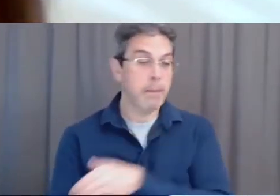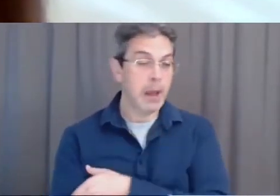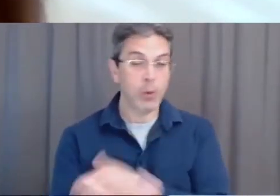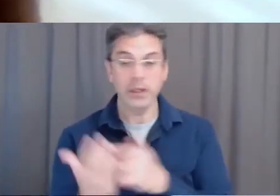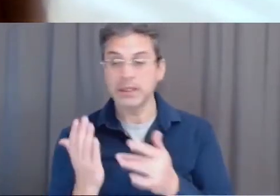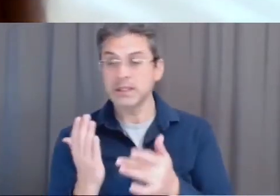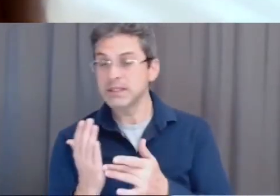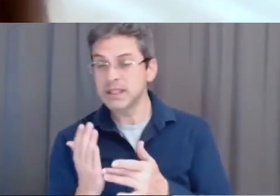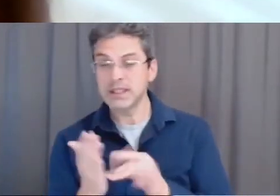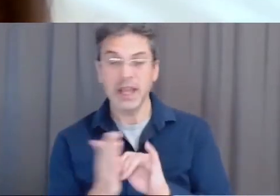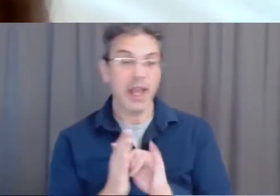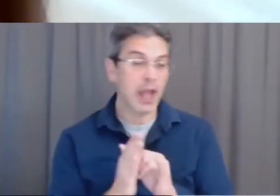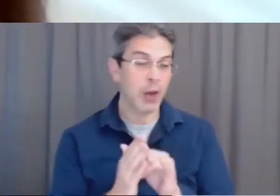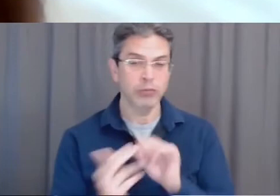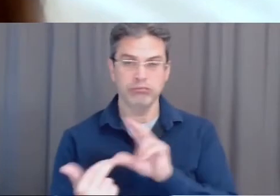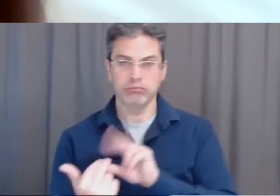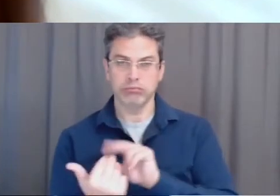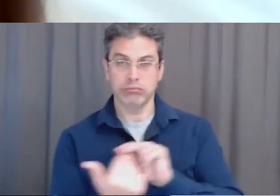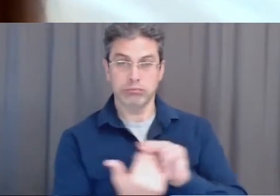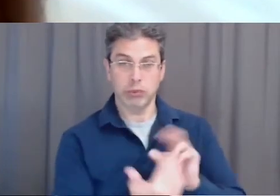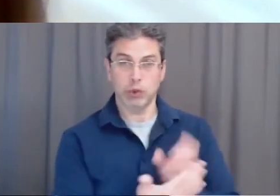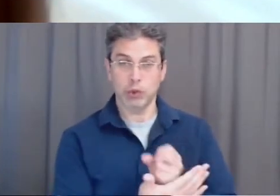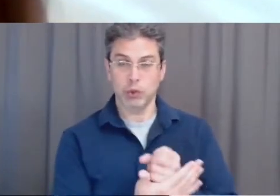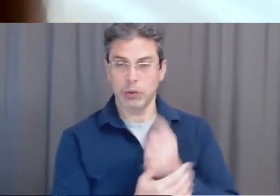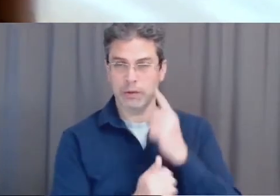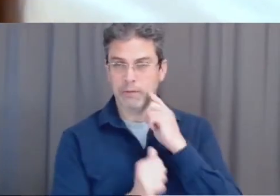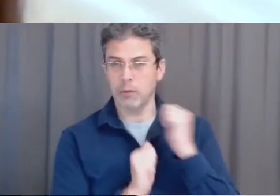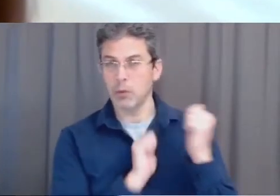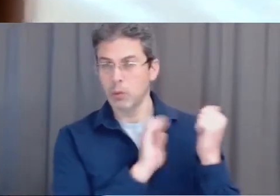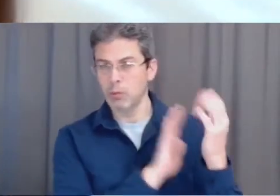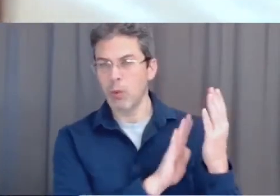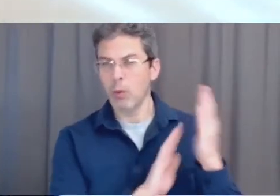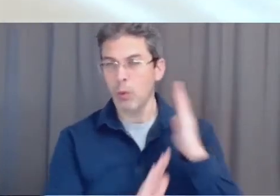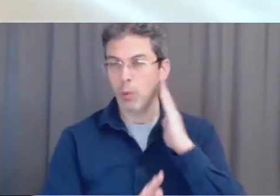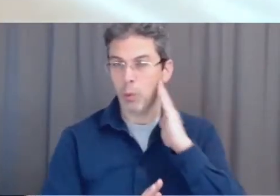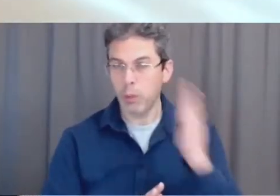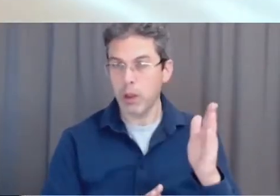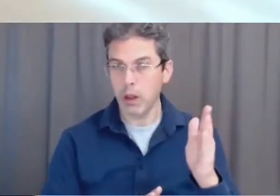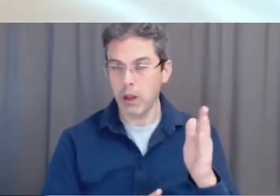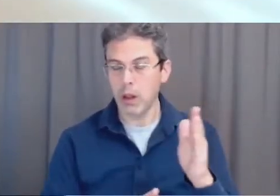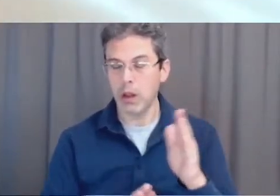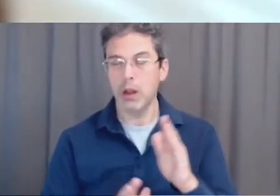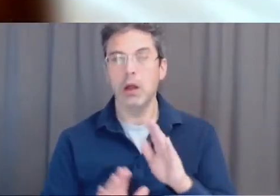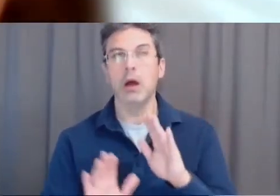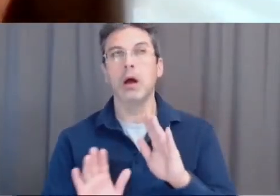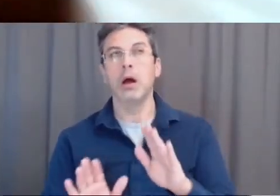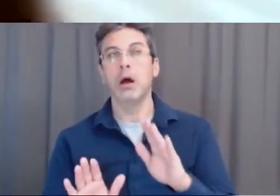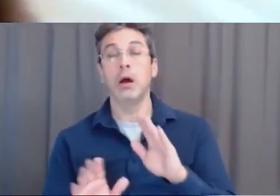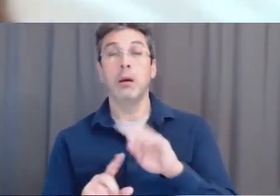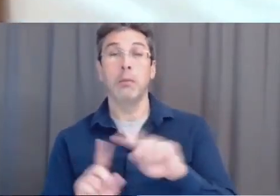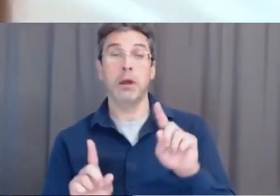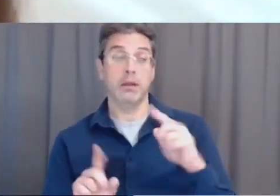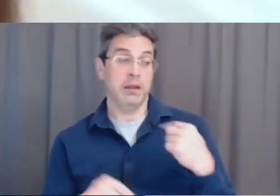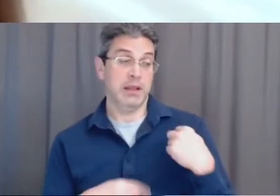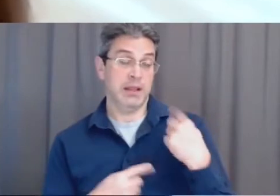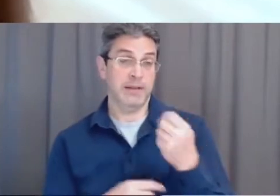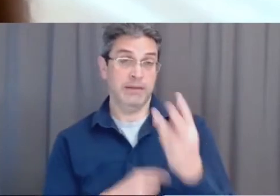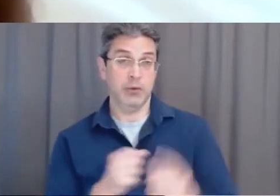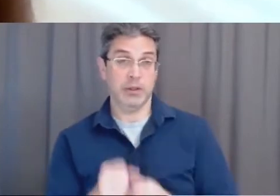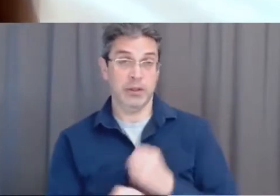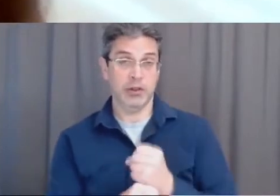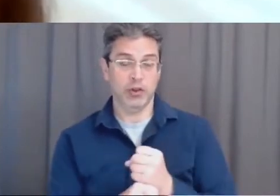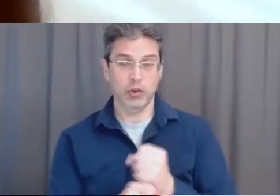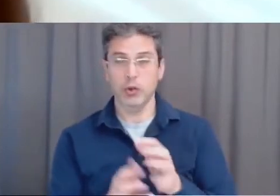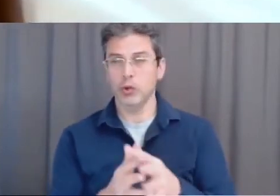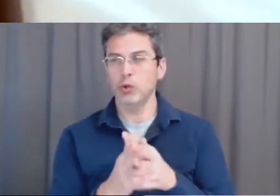we approach these issues. That said, over the last several years, I think the U.S. has changed